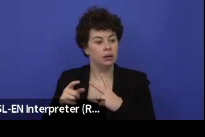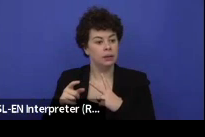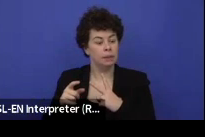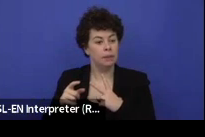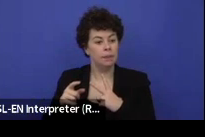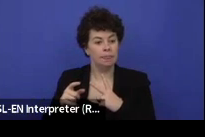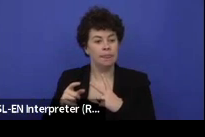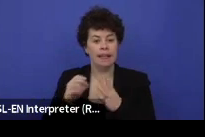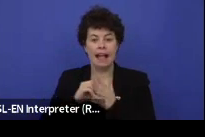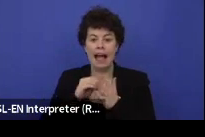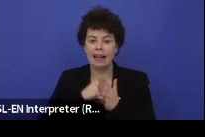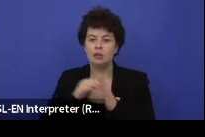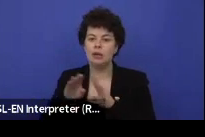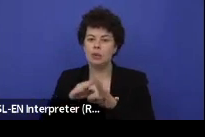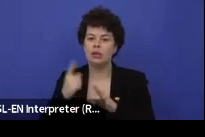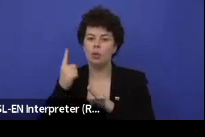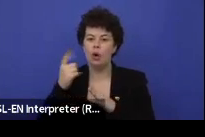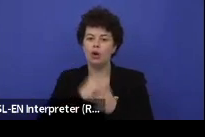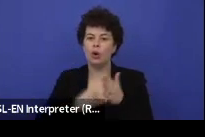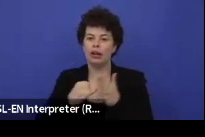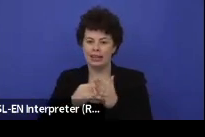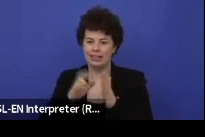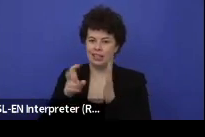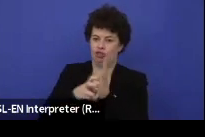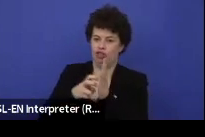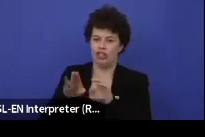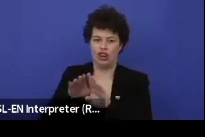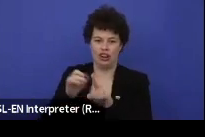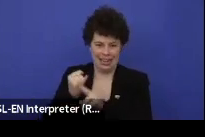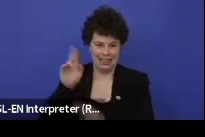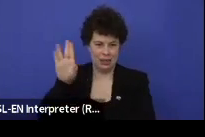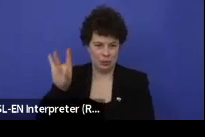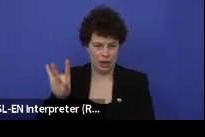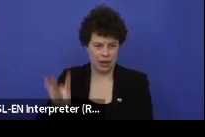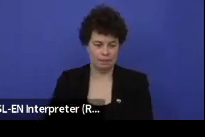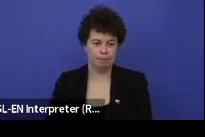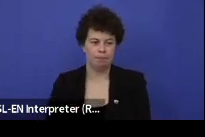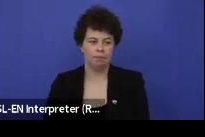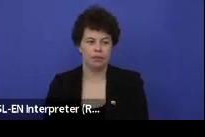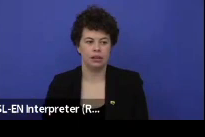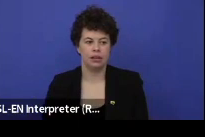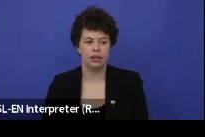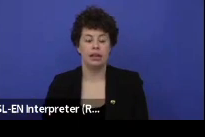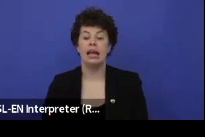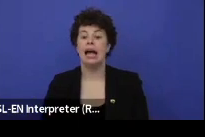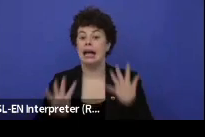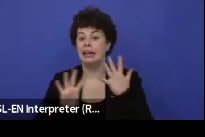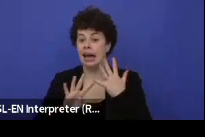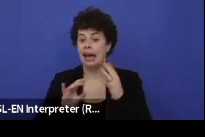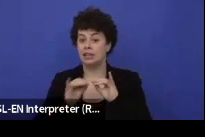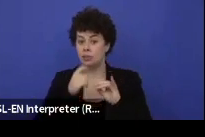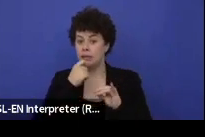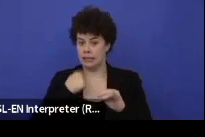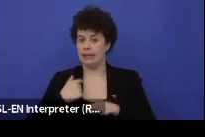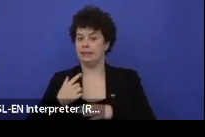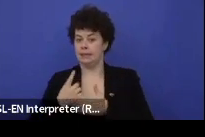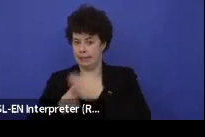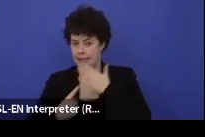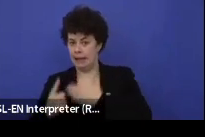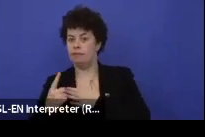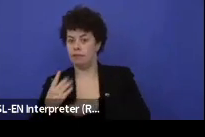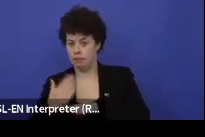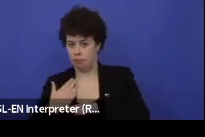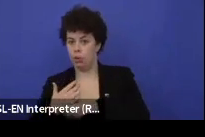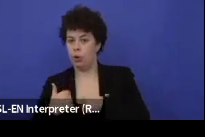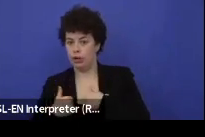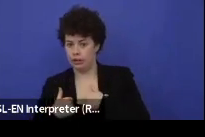the organisations in the UK. 9 interpreters were self-employed. 3 were employed at